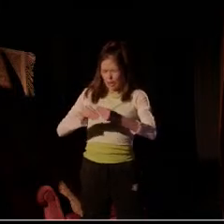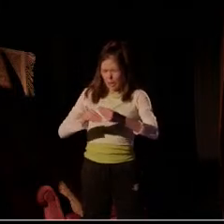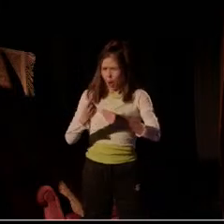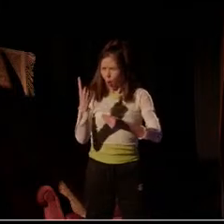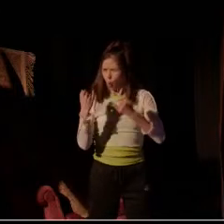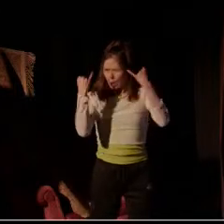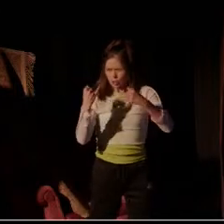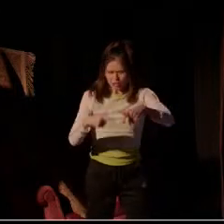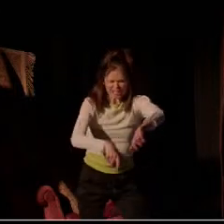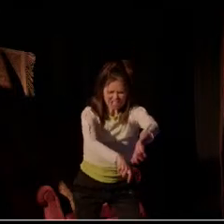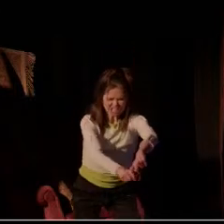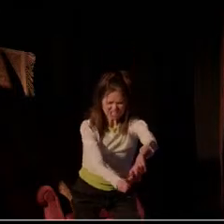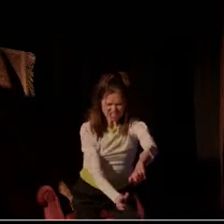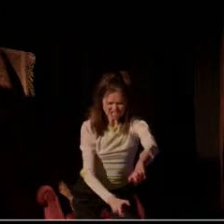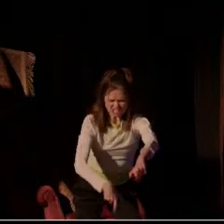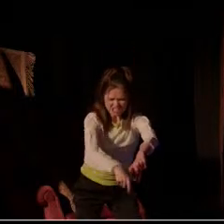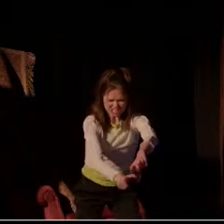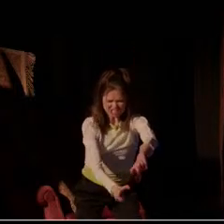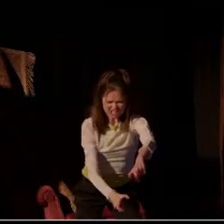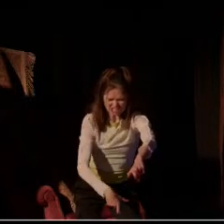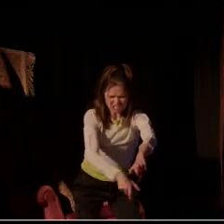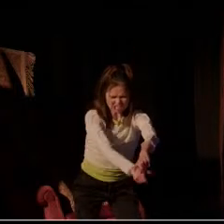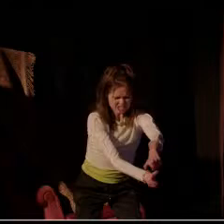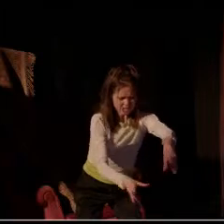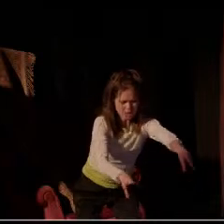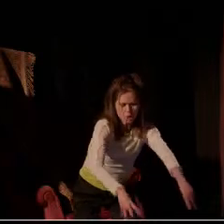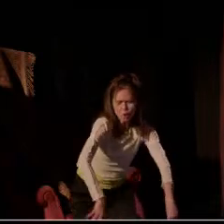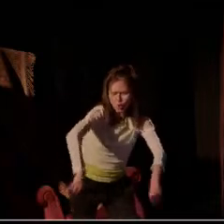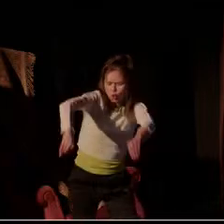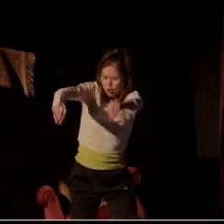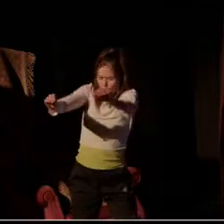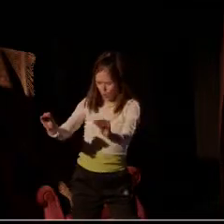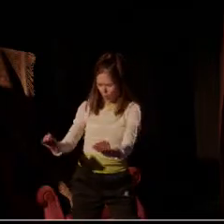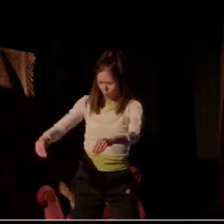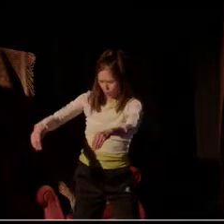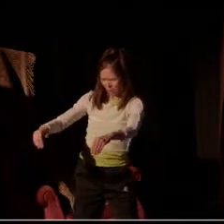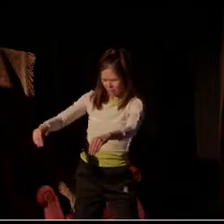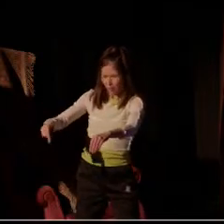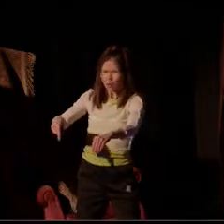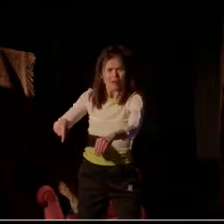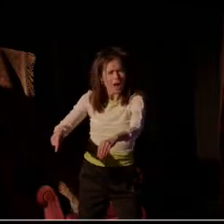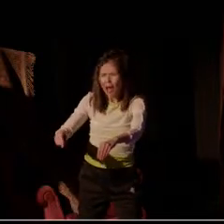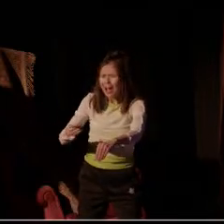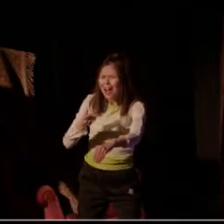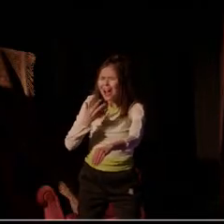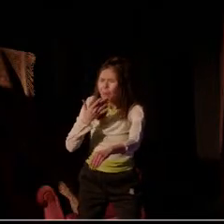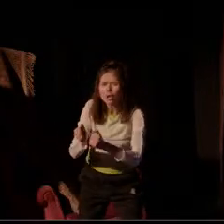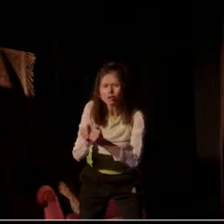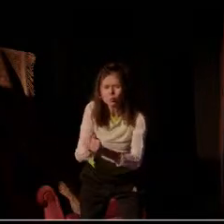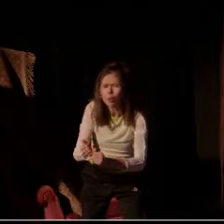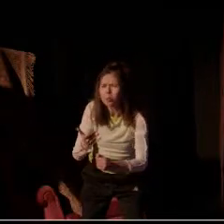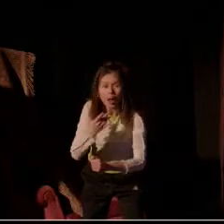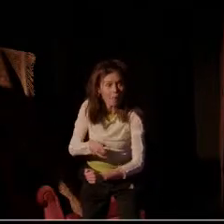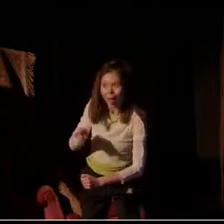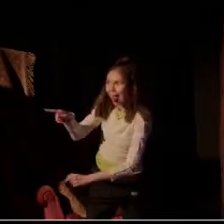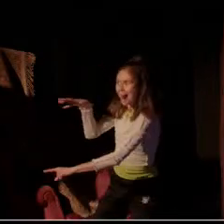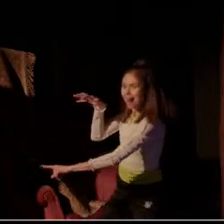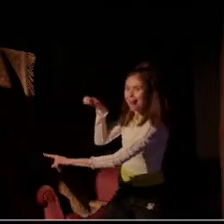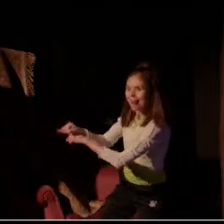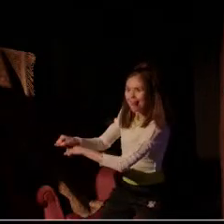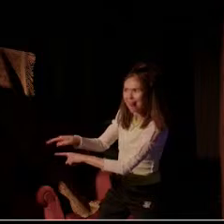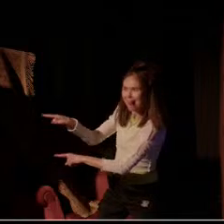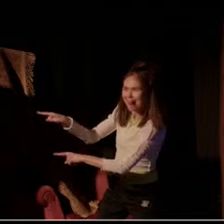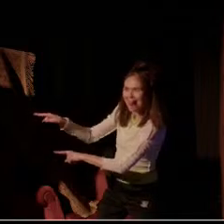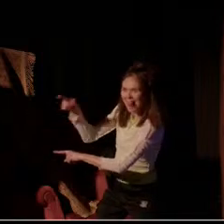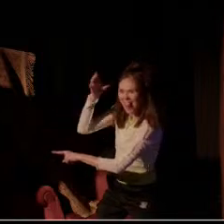10. 1,500 shorn. Then, what's the tally for the wool? See, if this trap holds, the